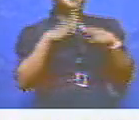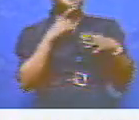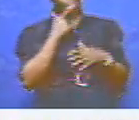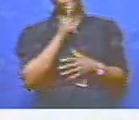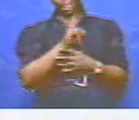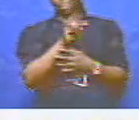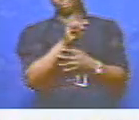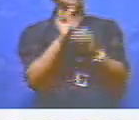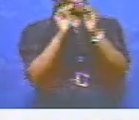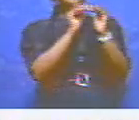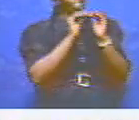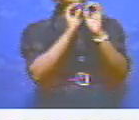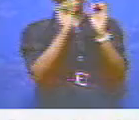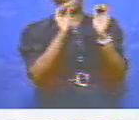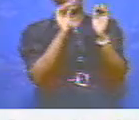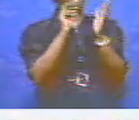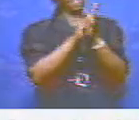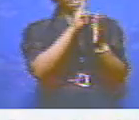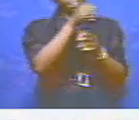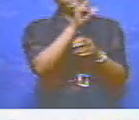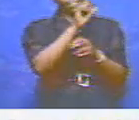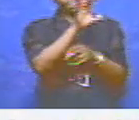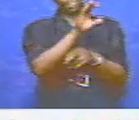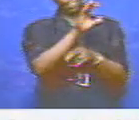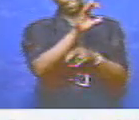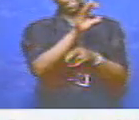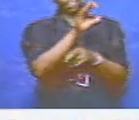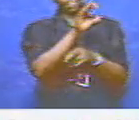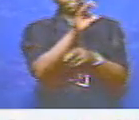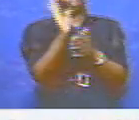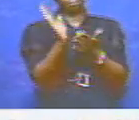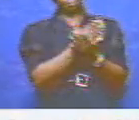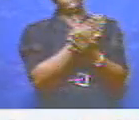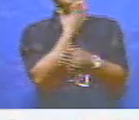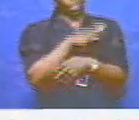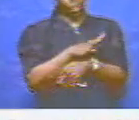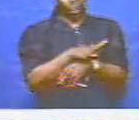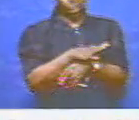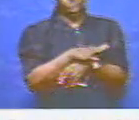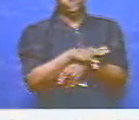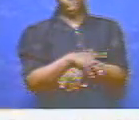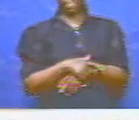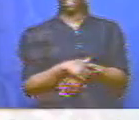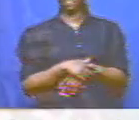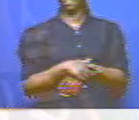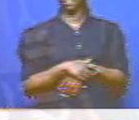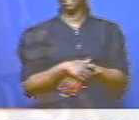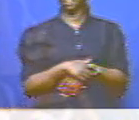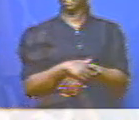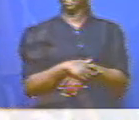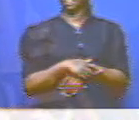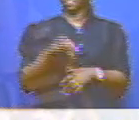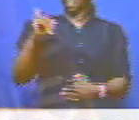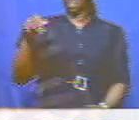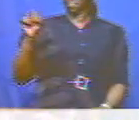still unfair that the JSC was done away with. Also, let's try and put this matter of the JSC to